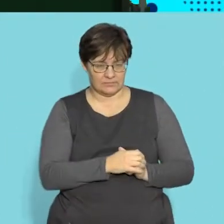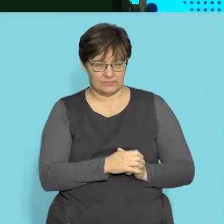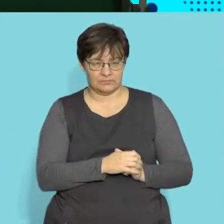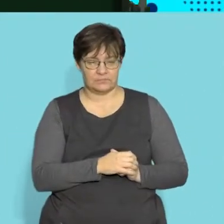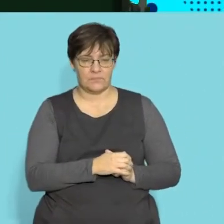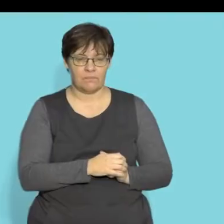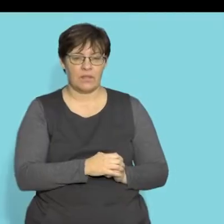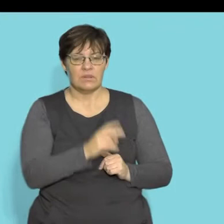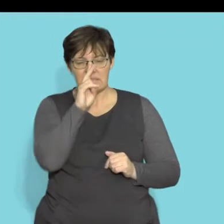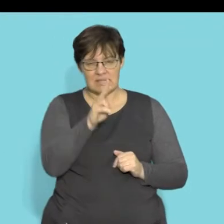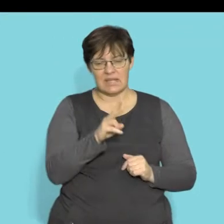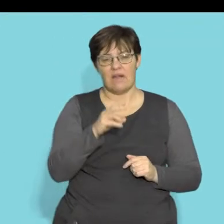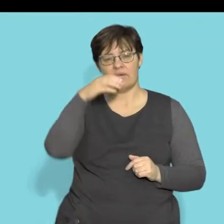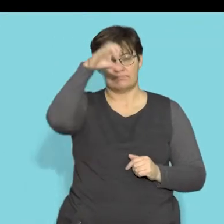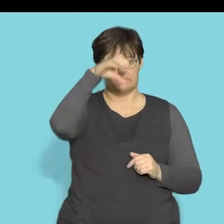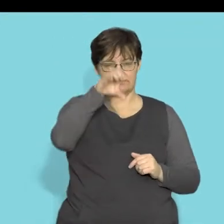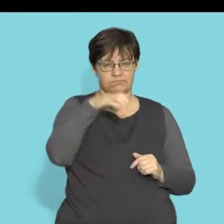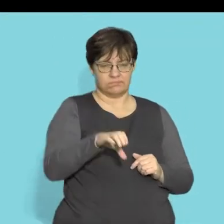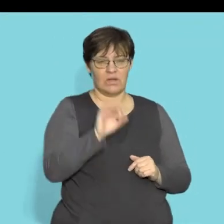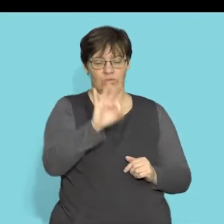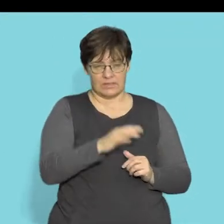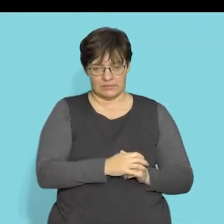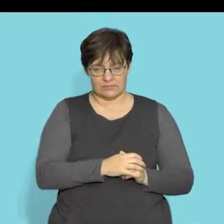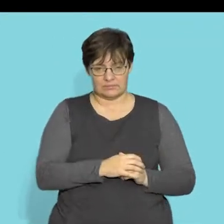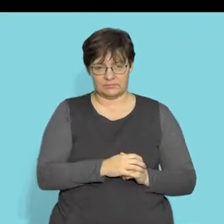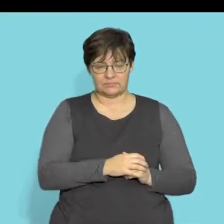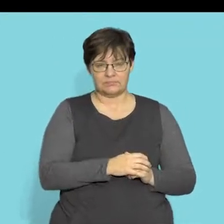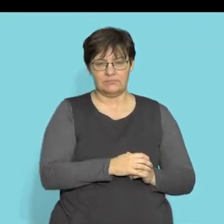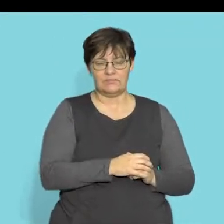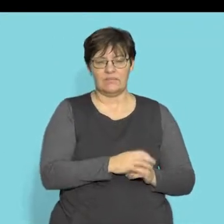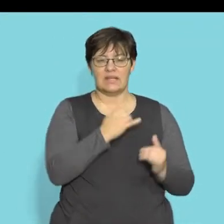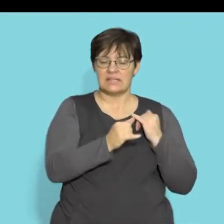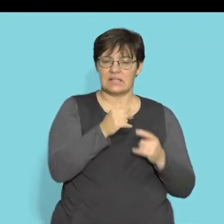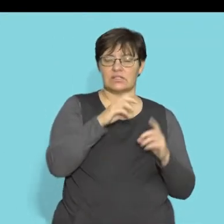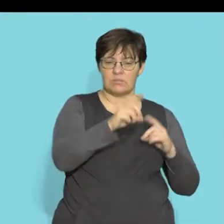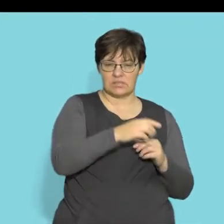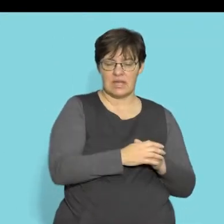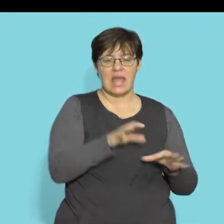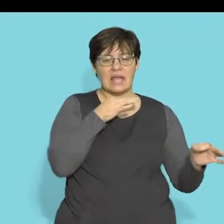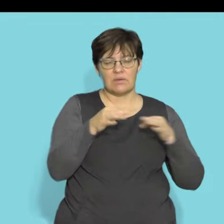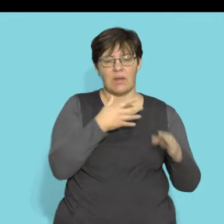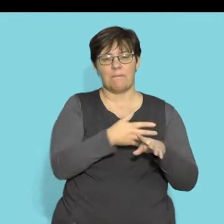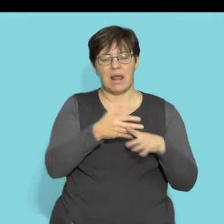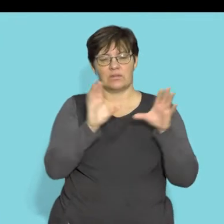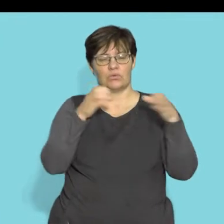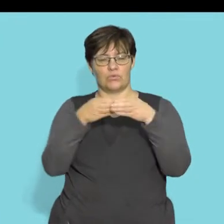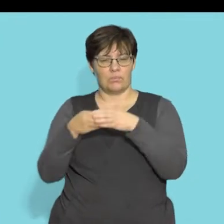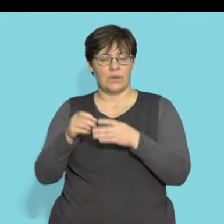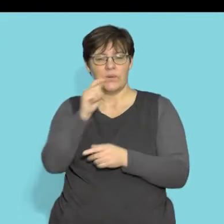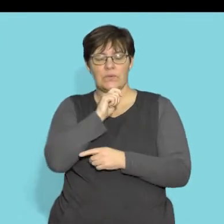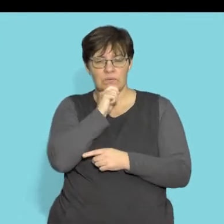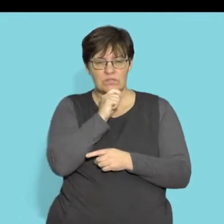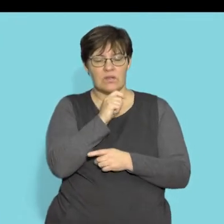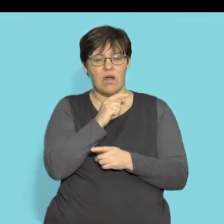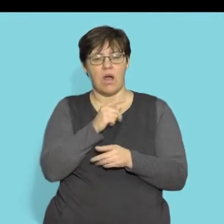as I've done, you would see that I've broken this up into 3 components: sex determination, explaining how blood grouping